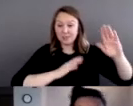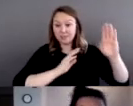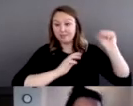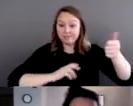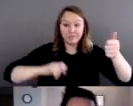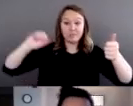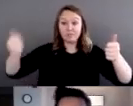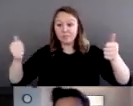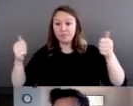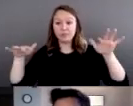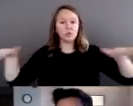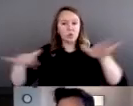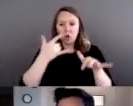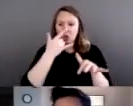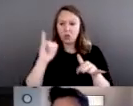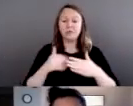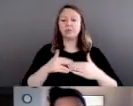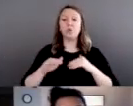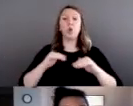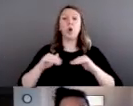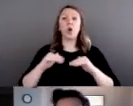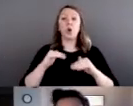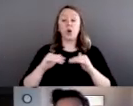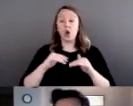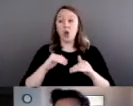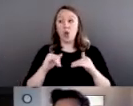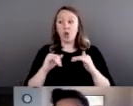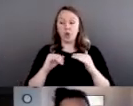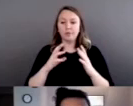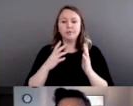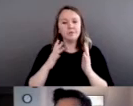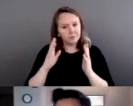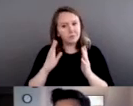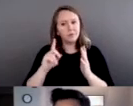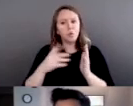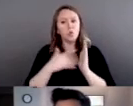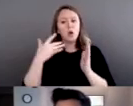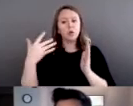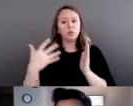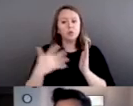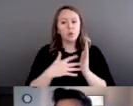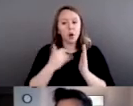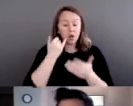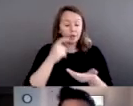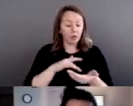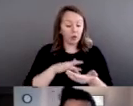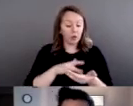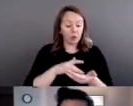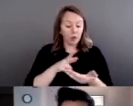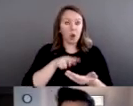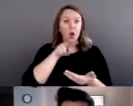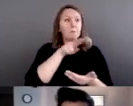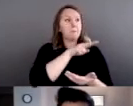out walking and you're on your phone, just once in a while, look up, see what's around you. Just be more aware of what's